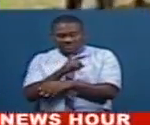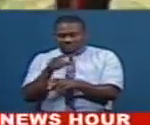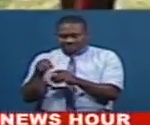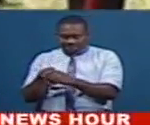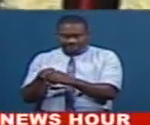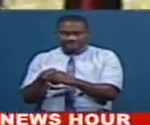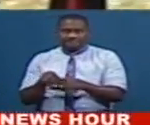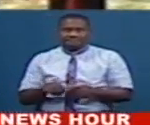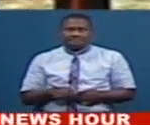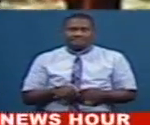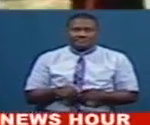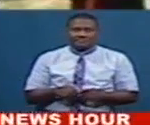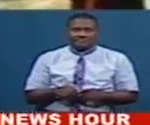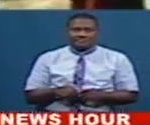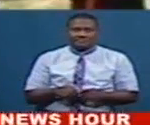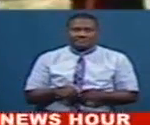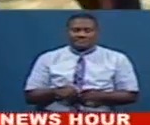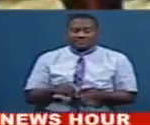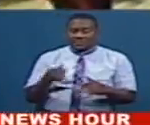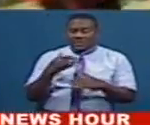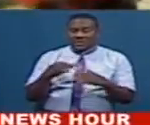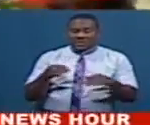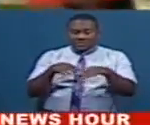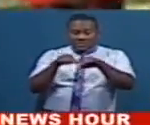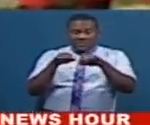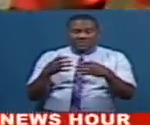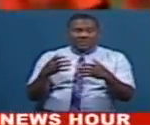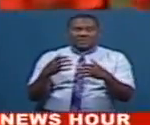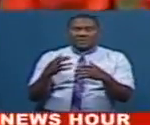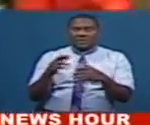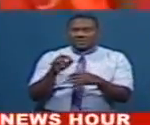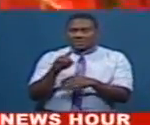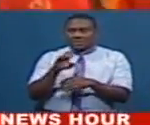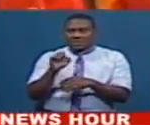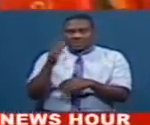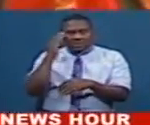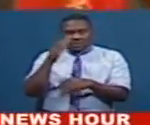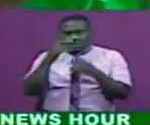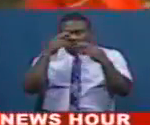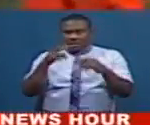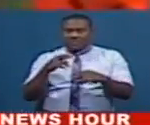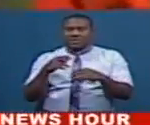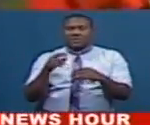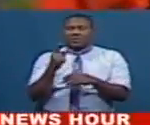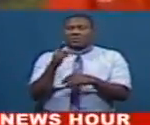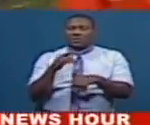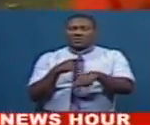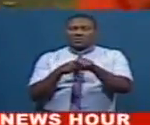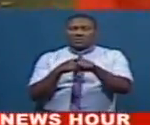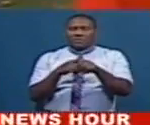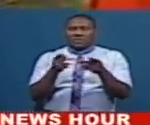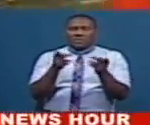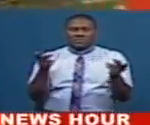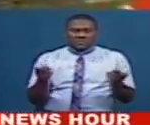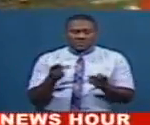which he was a member. His final rite will be held at the forecourt of the Baba Yara Sports Stadium on Saturday, the 26th